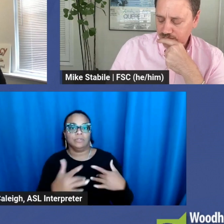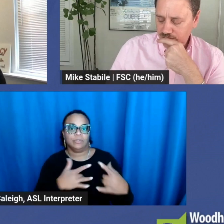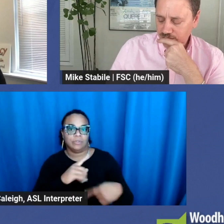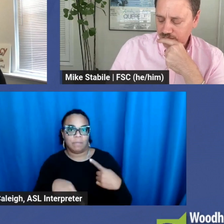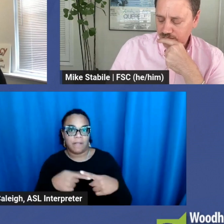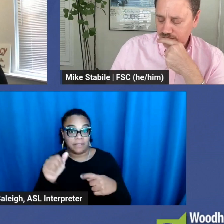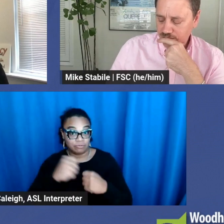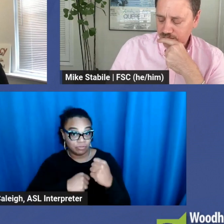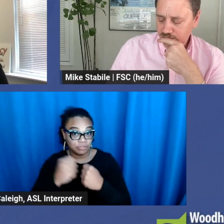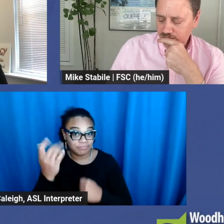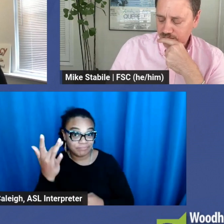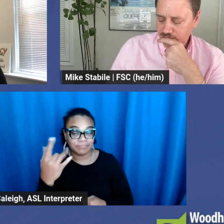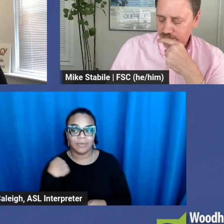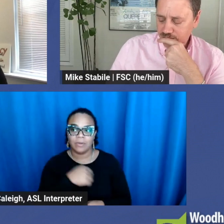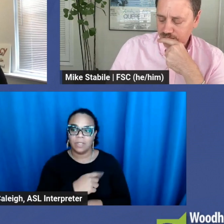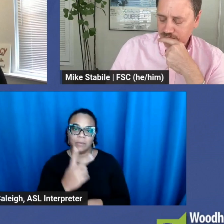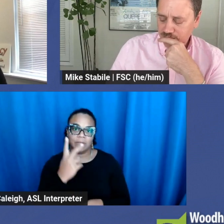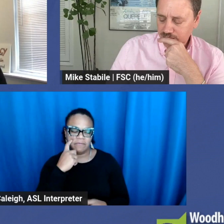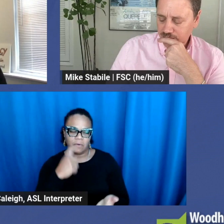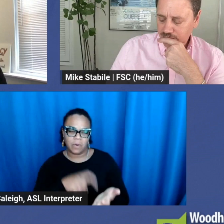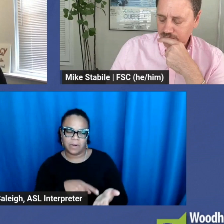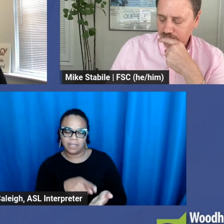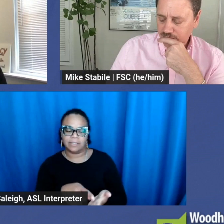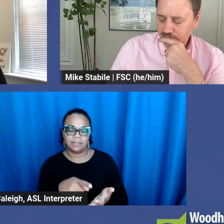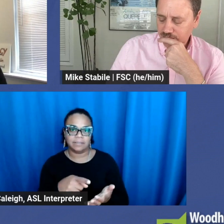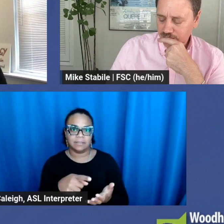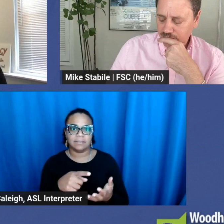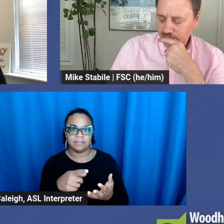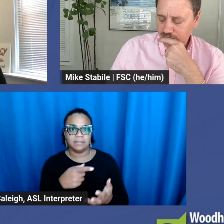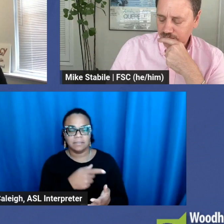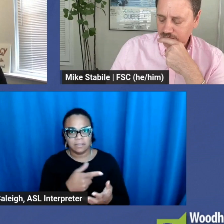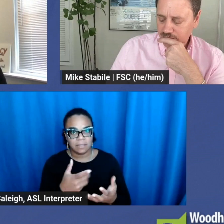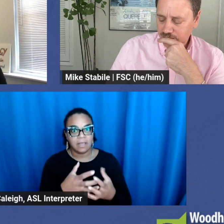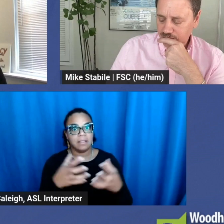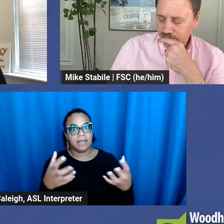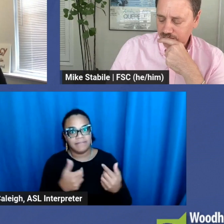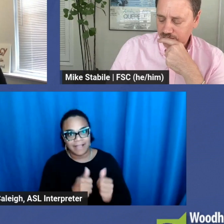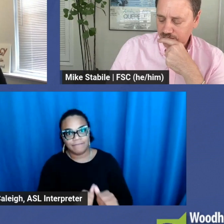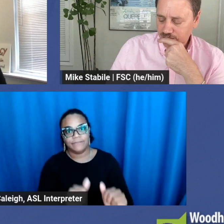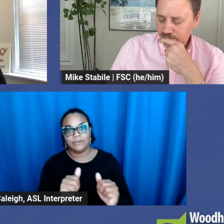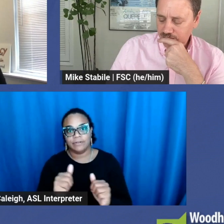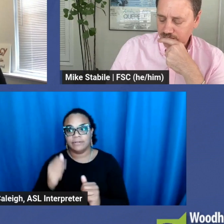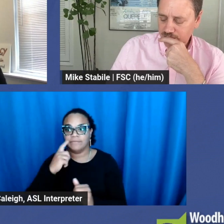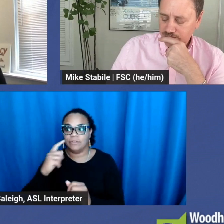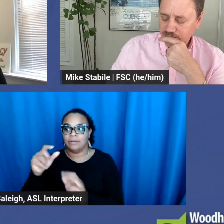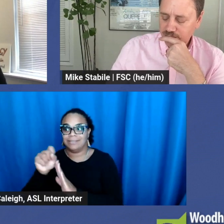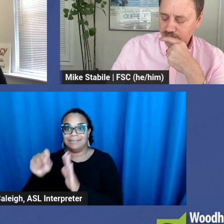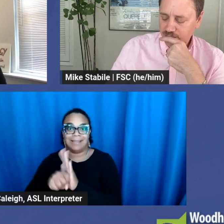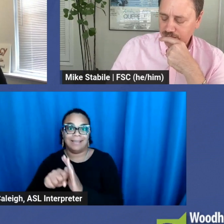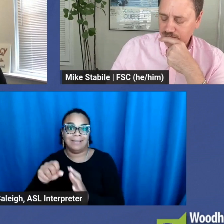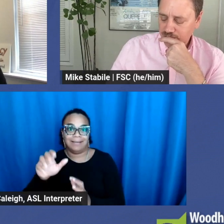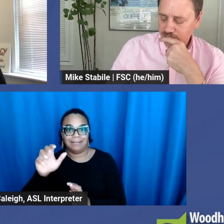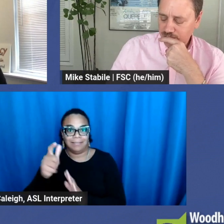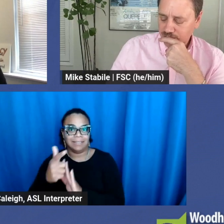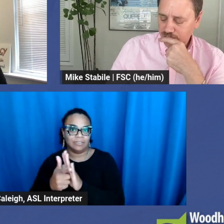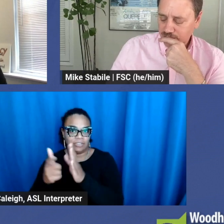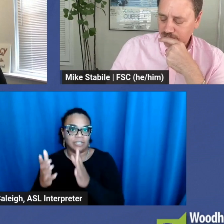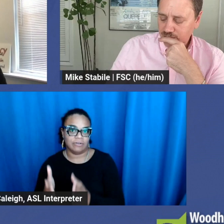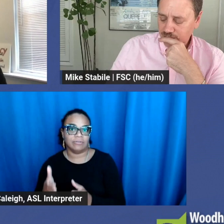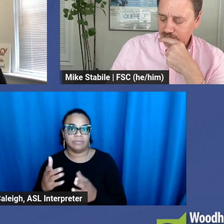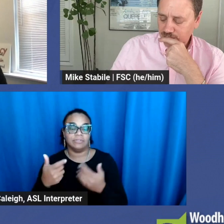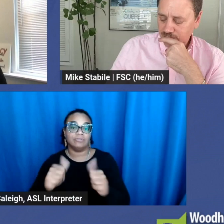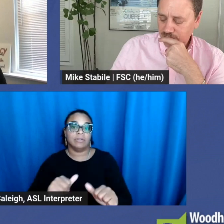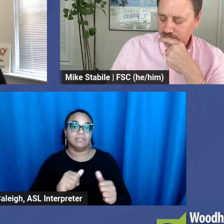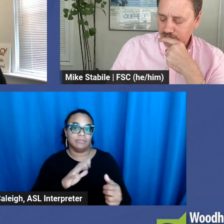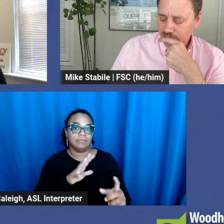structure because we've seen the really significant efforts that a number of state AGs have made to go after trans youth in